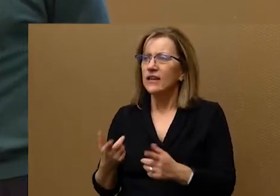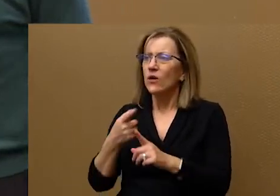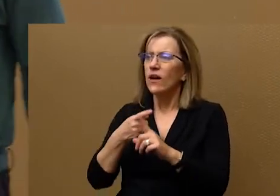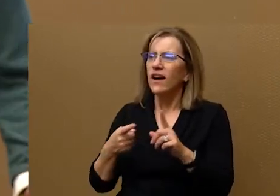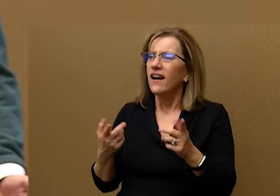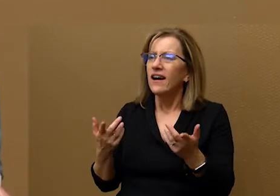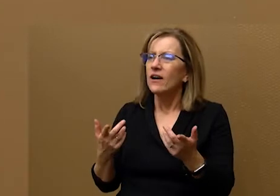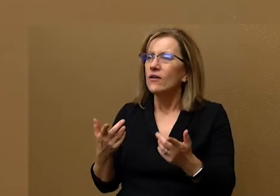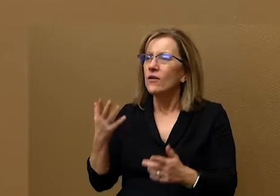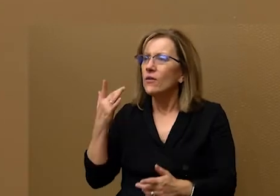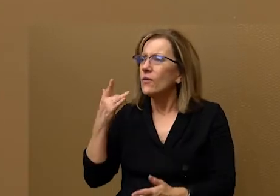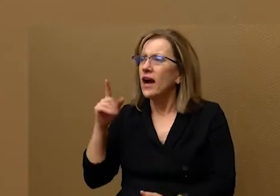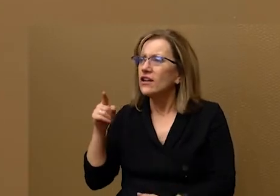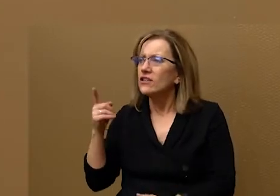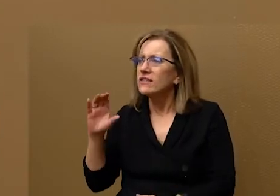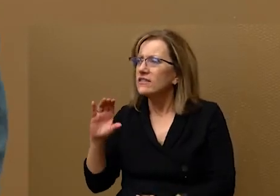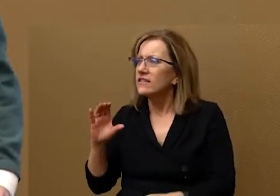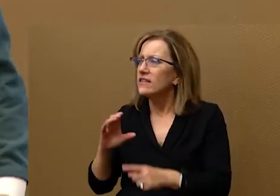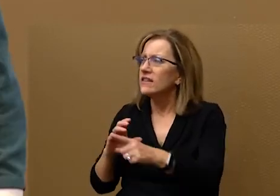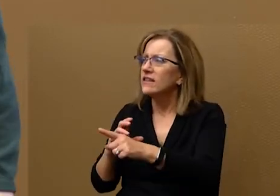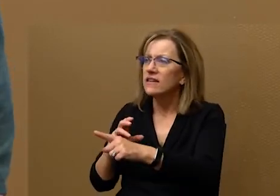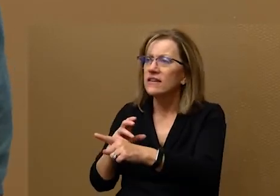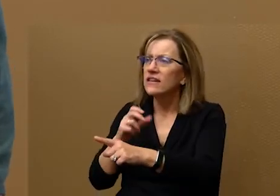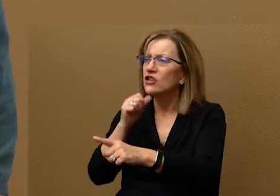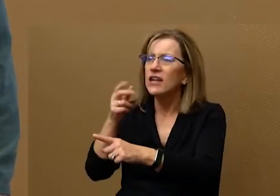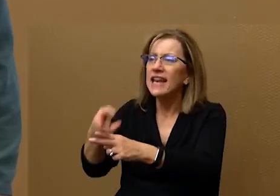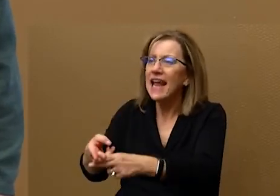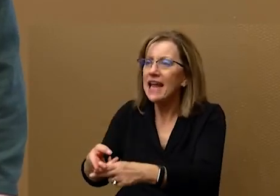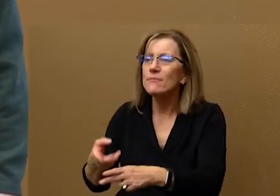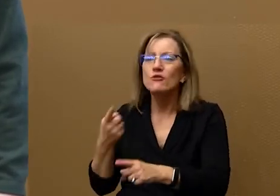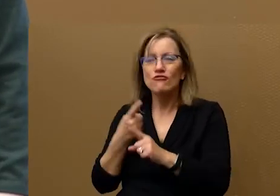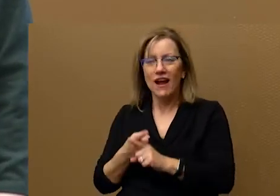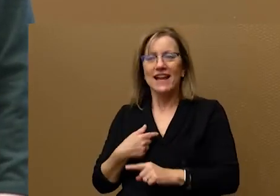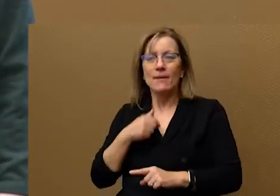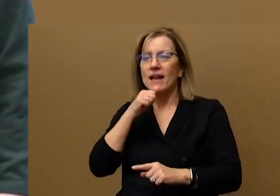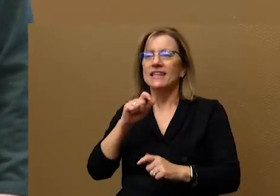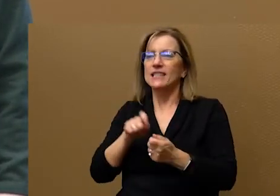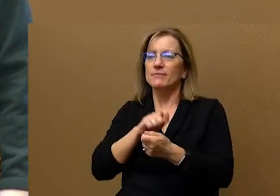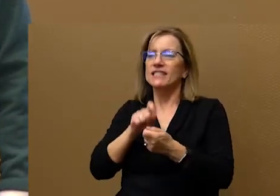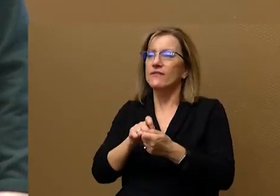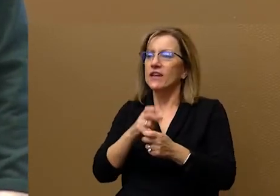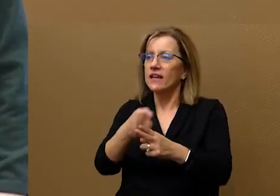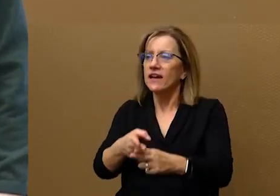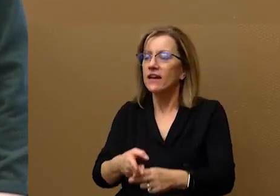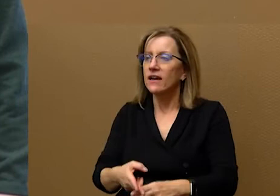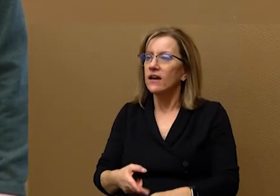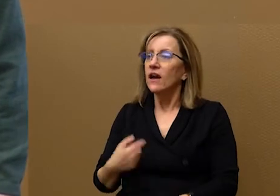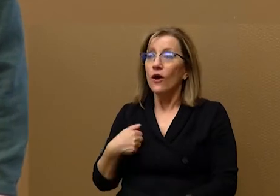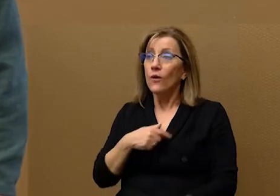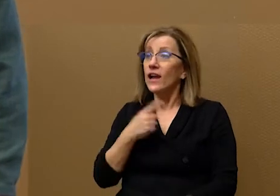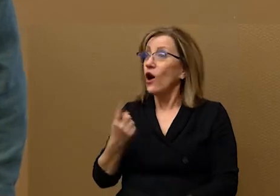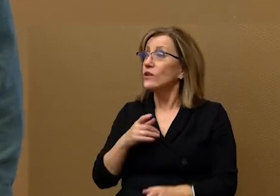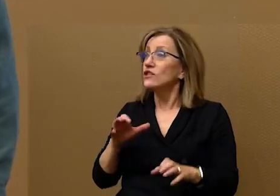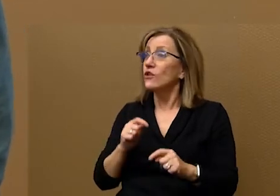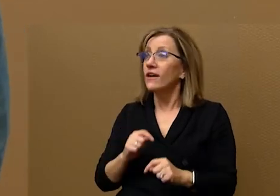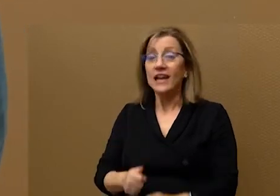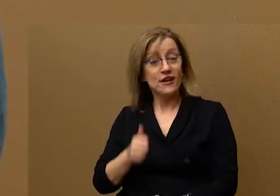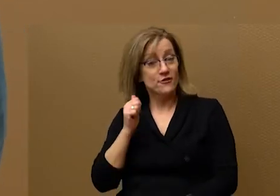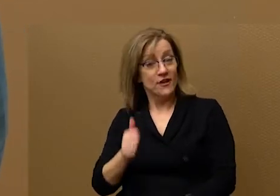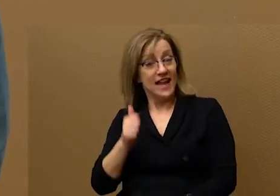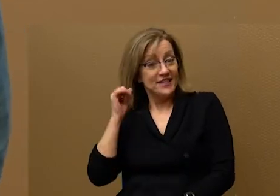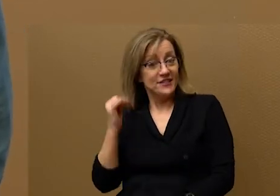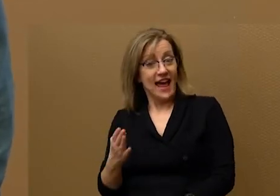Yeah, but why just a C? It's not specific. So we do this all the time. Great job, but we don't say what's a great